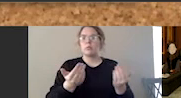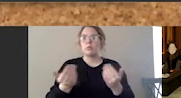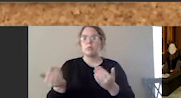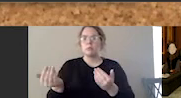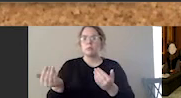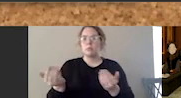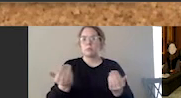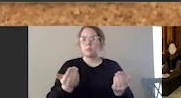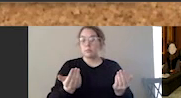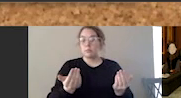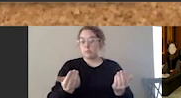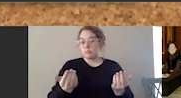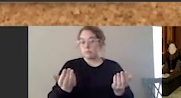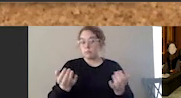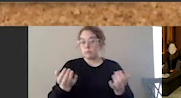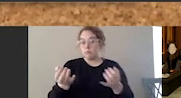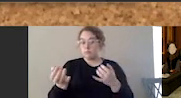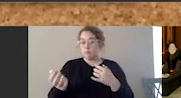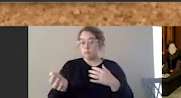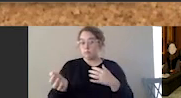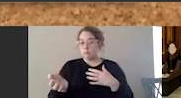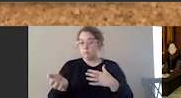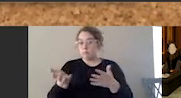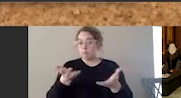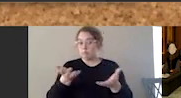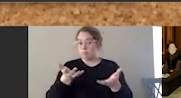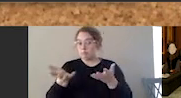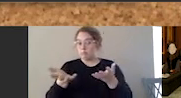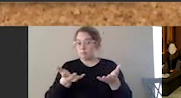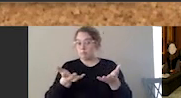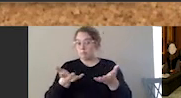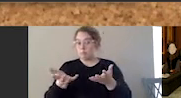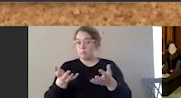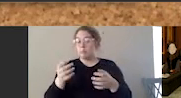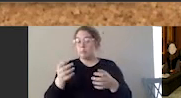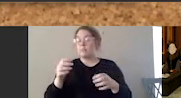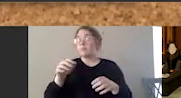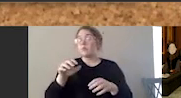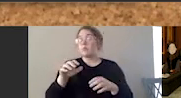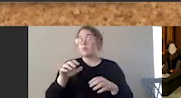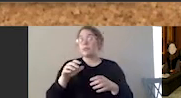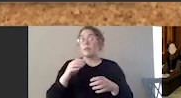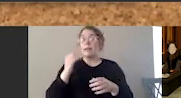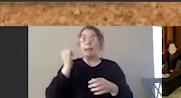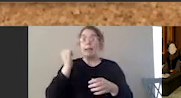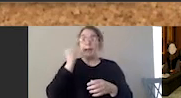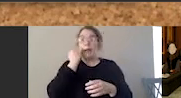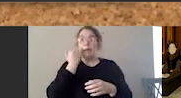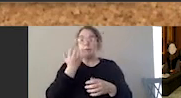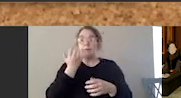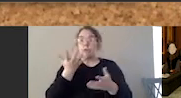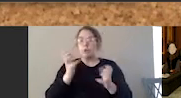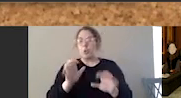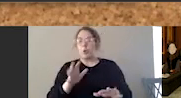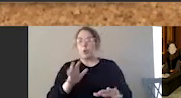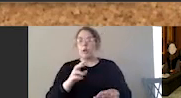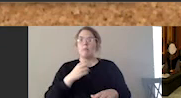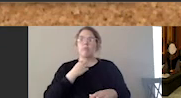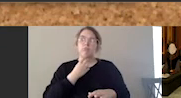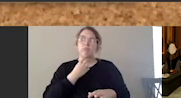little bit interactive here. You can type it in the chat if you're uncomfortable chatting on the mic.